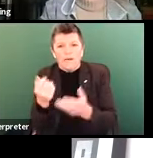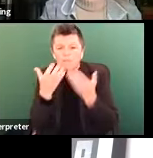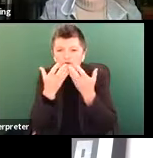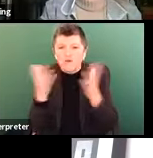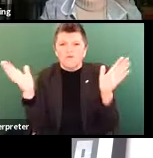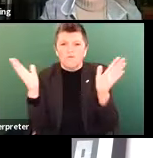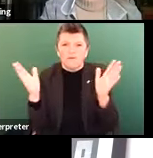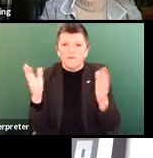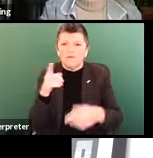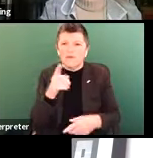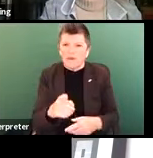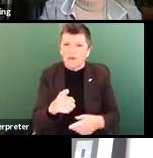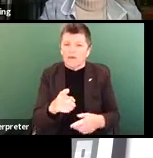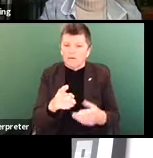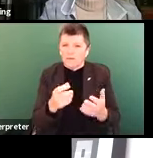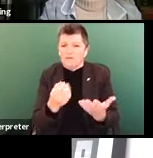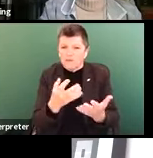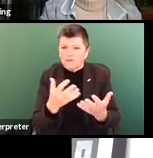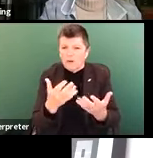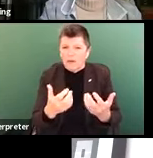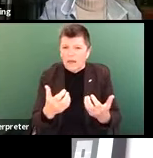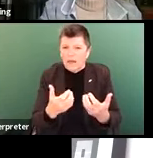be, any of you in your countries?